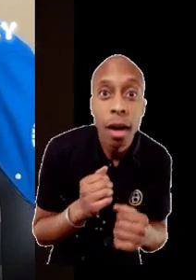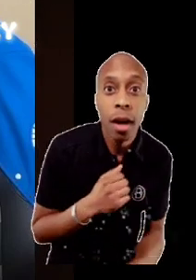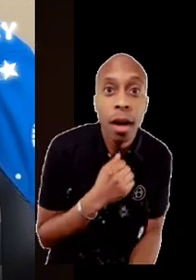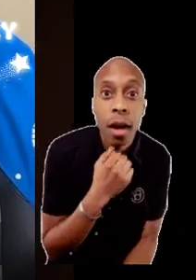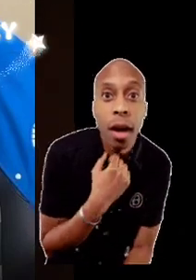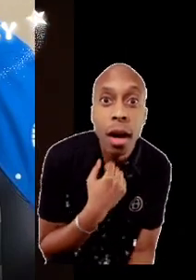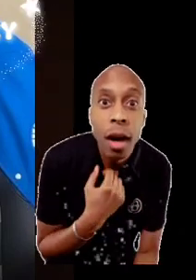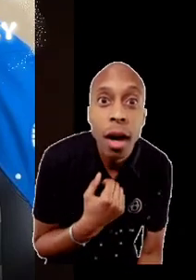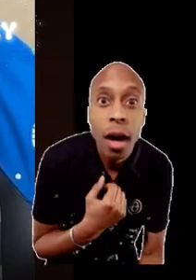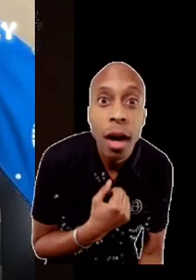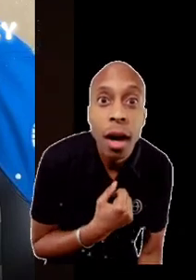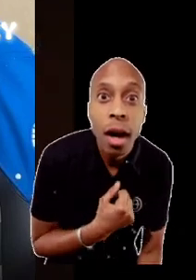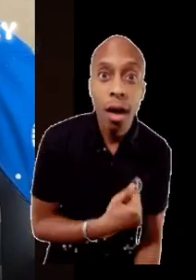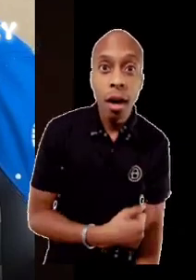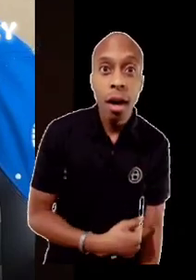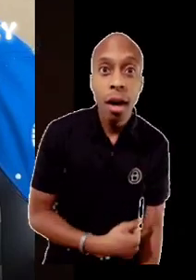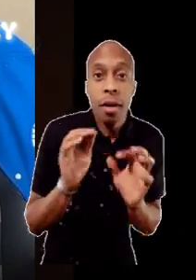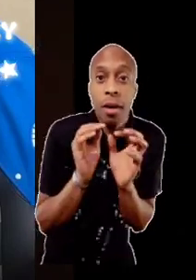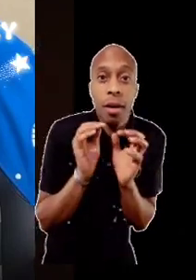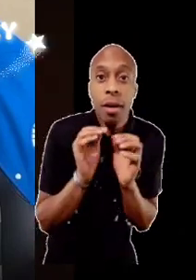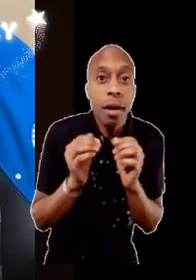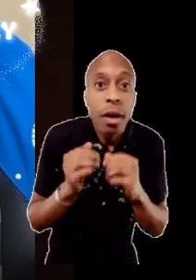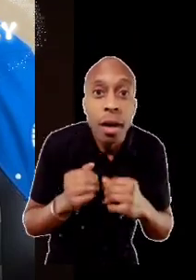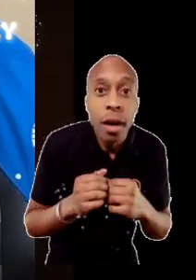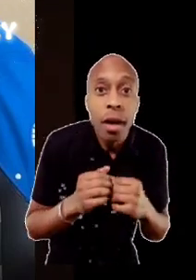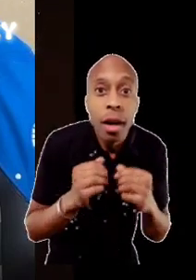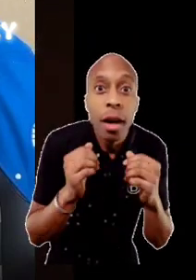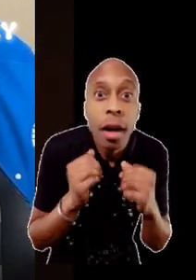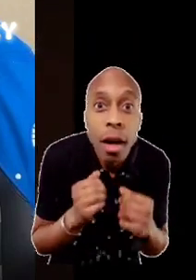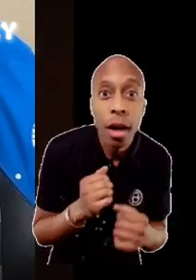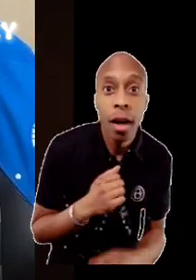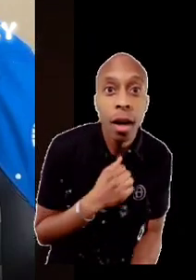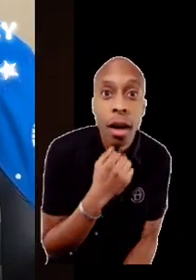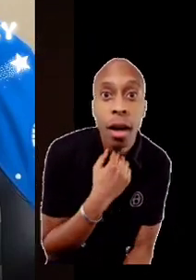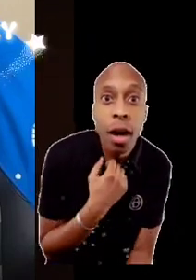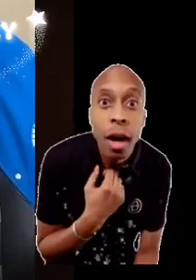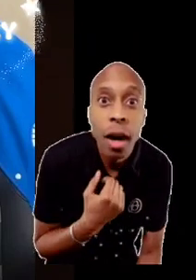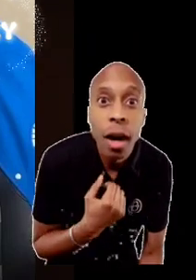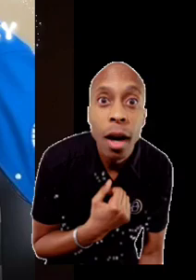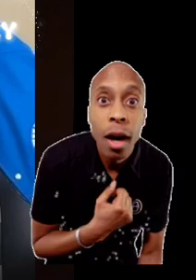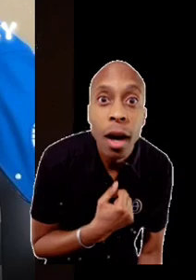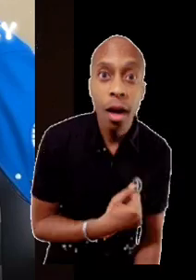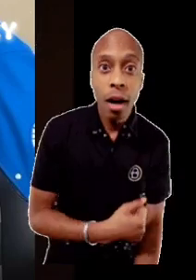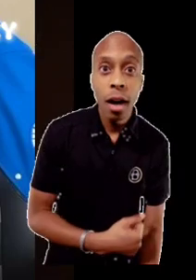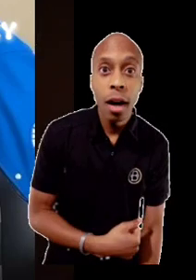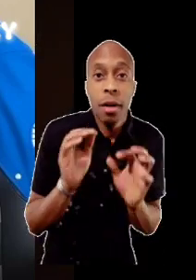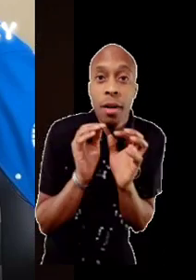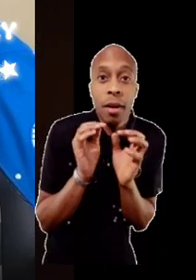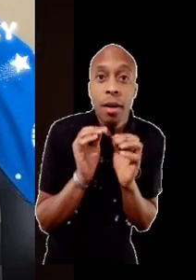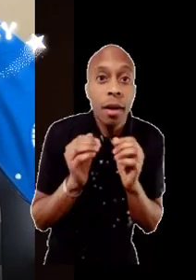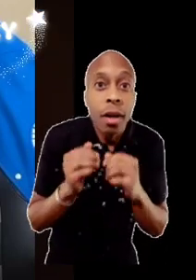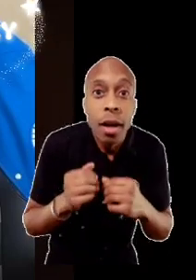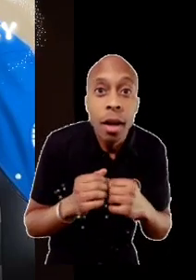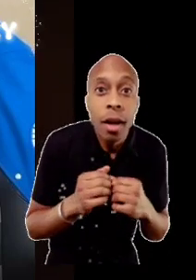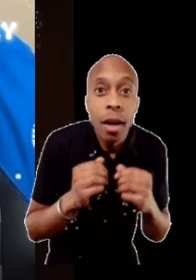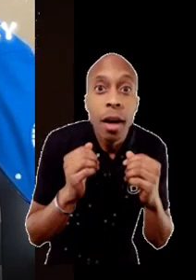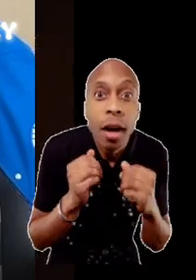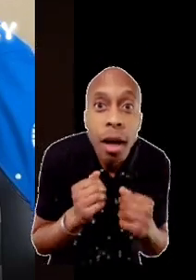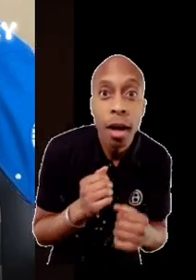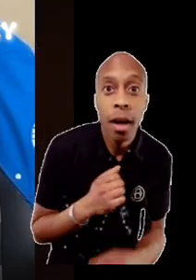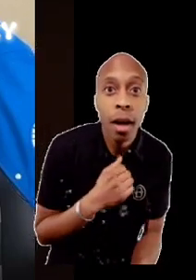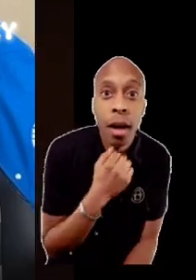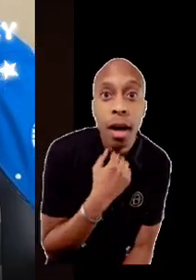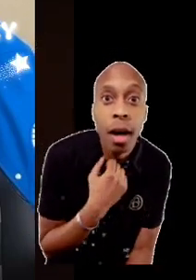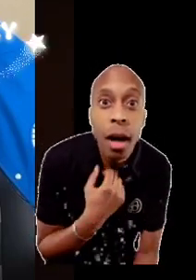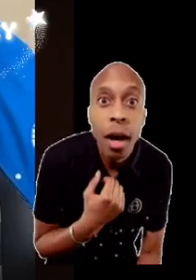Hello. And when them see big people, them respect them. I'm from a time on a little careless gospel